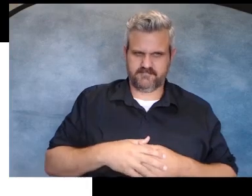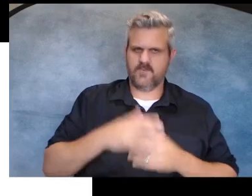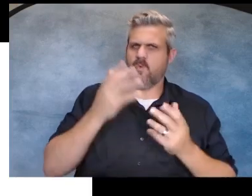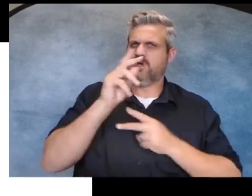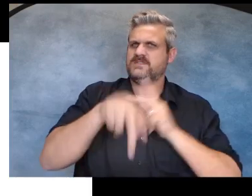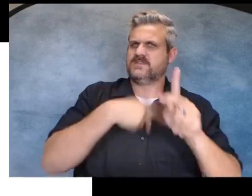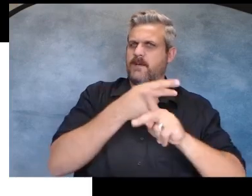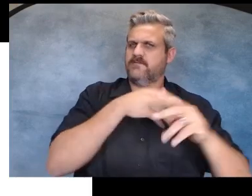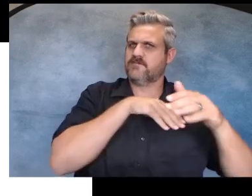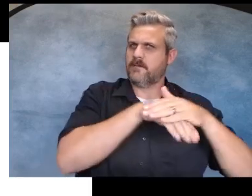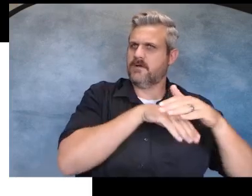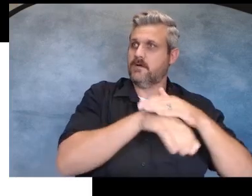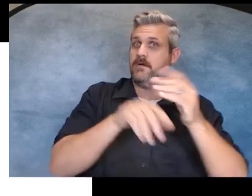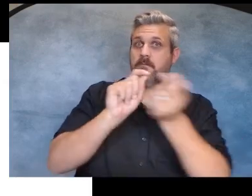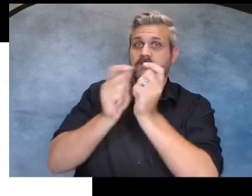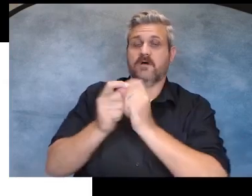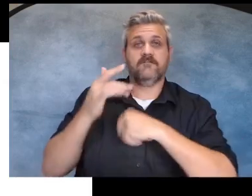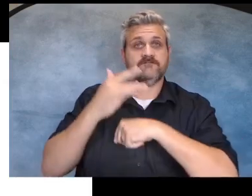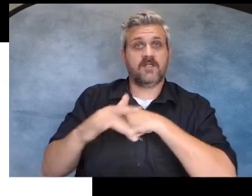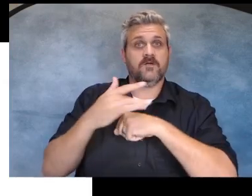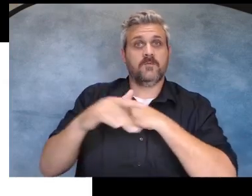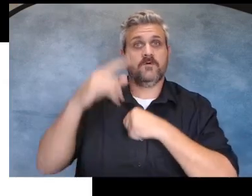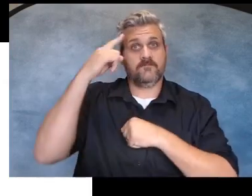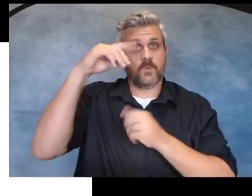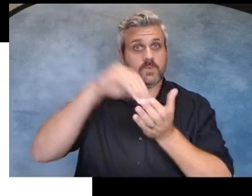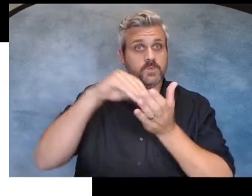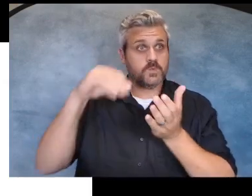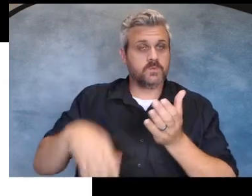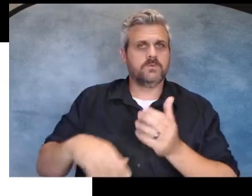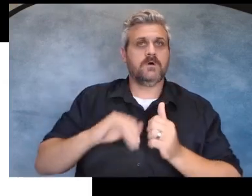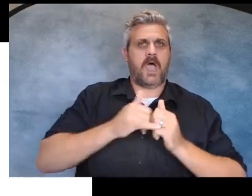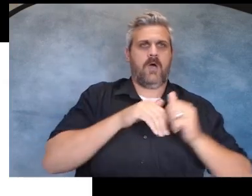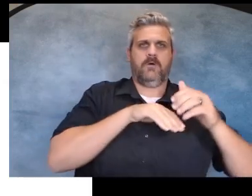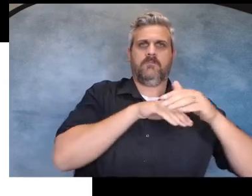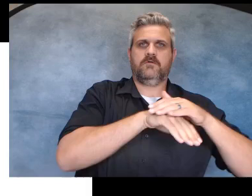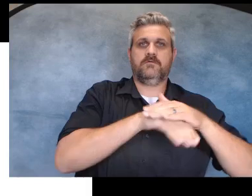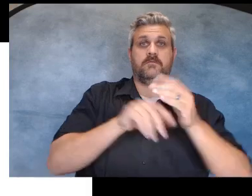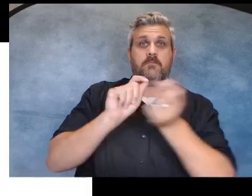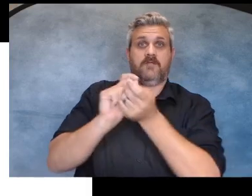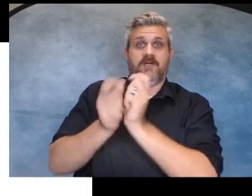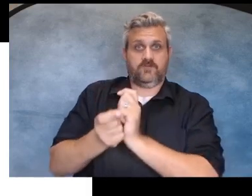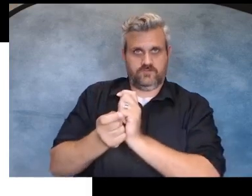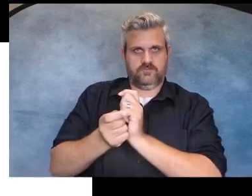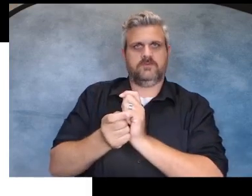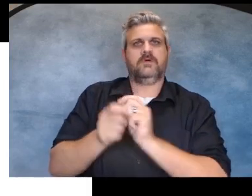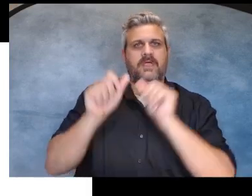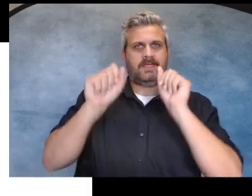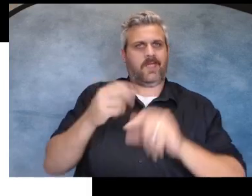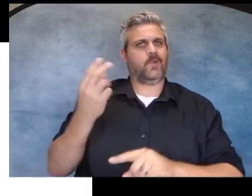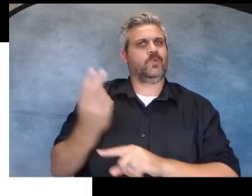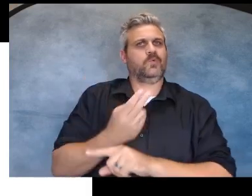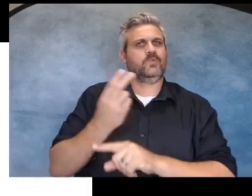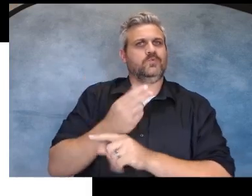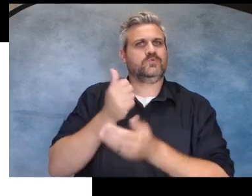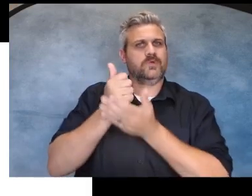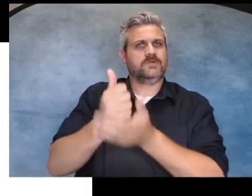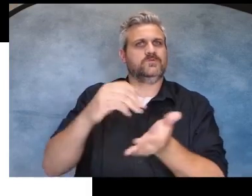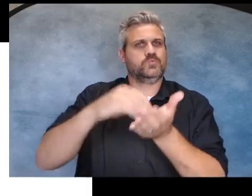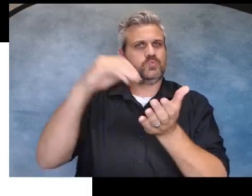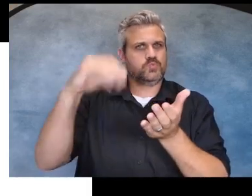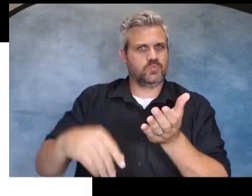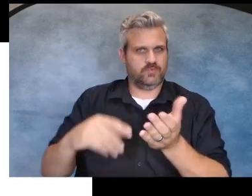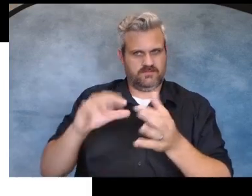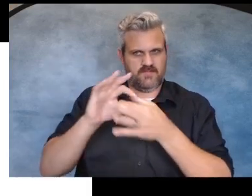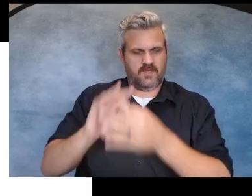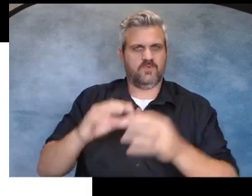of modifications and accommodations are available for students, and how accommodations and modifications will be utilized to assist your